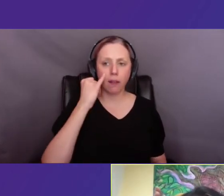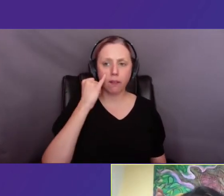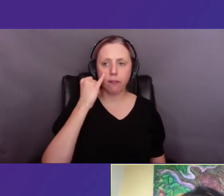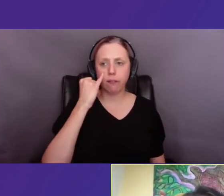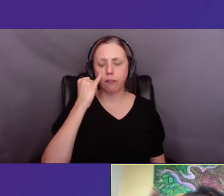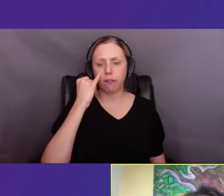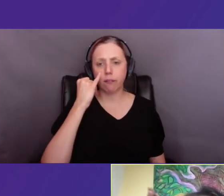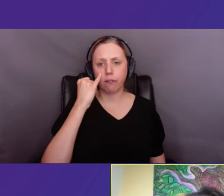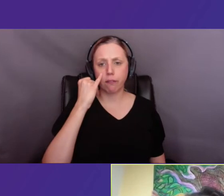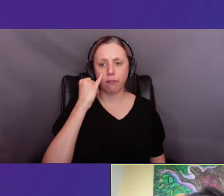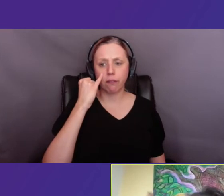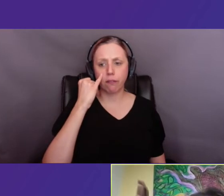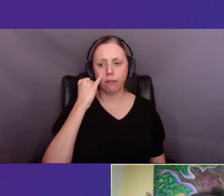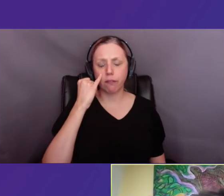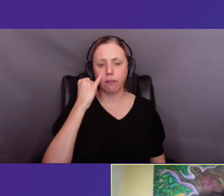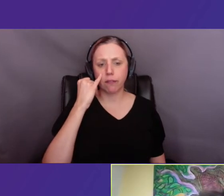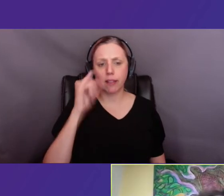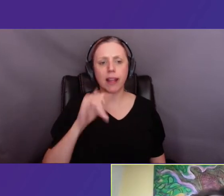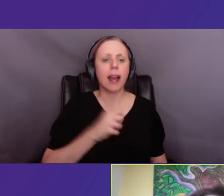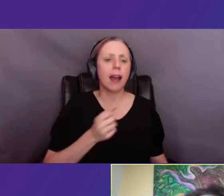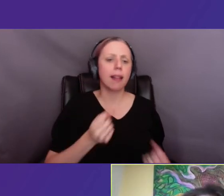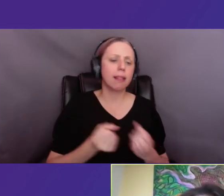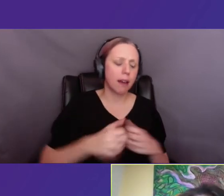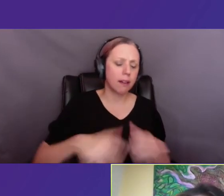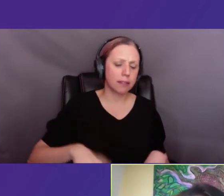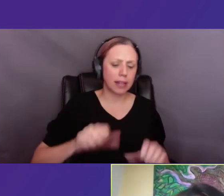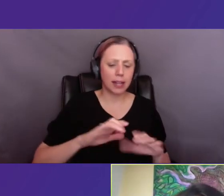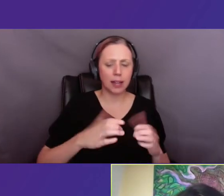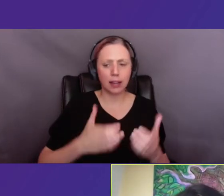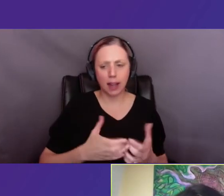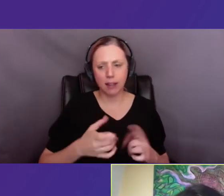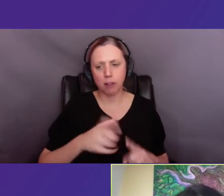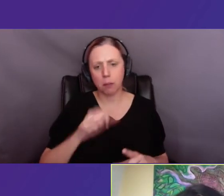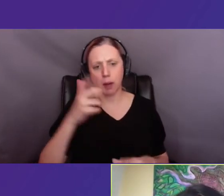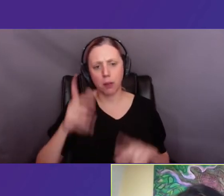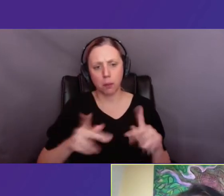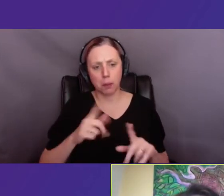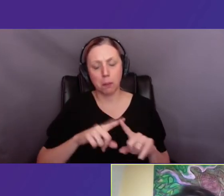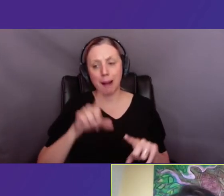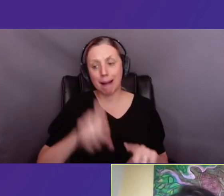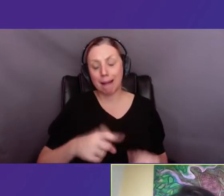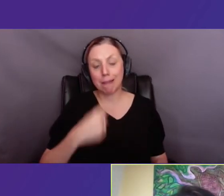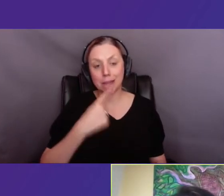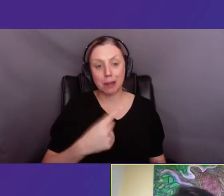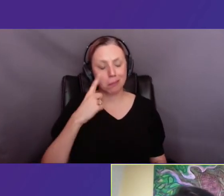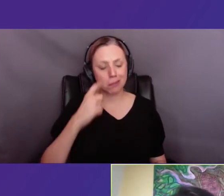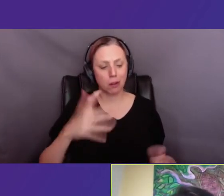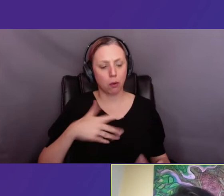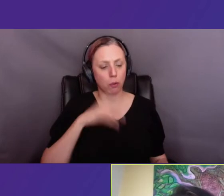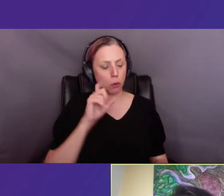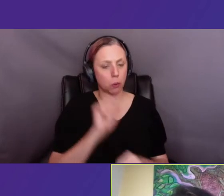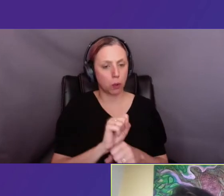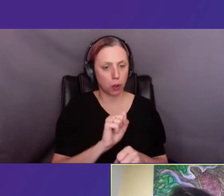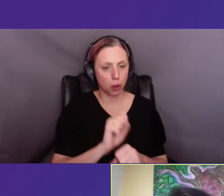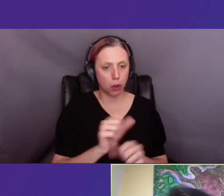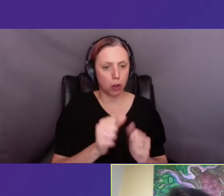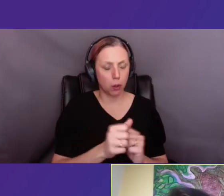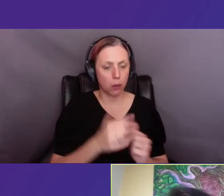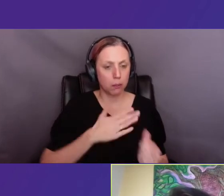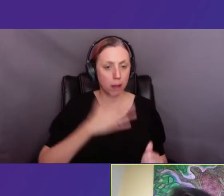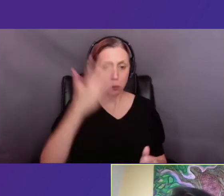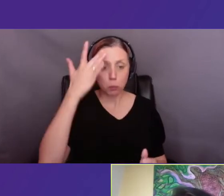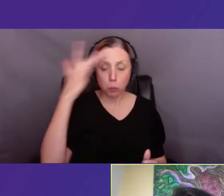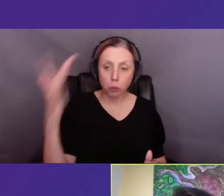I do love taking class taught by others, and I have to say, because I work with my brilliant